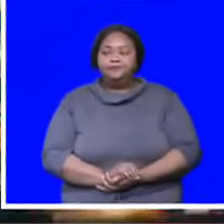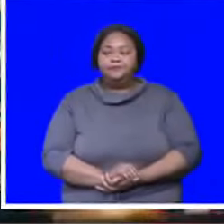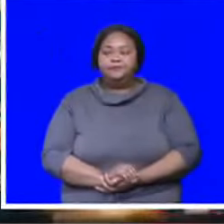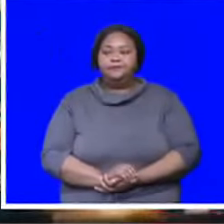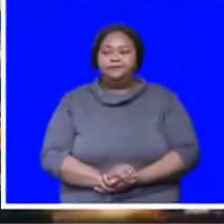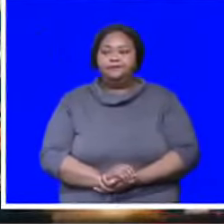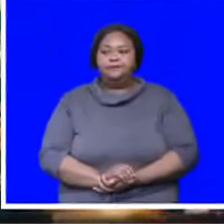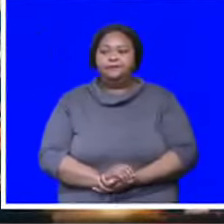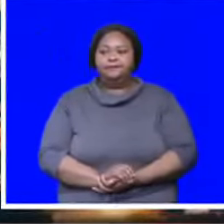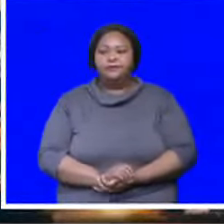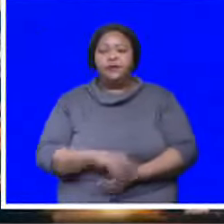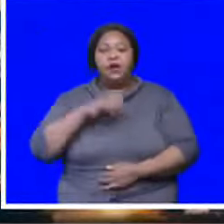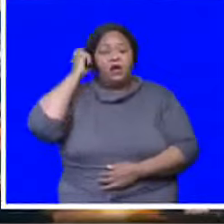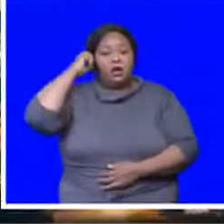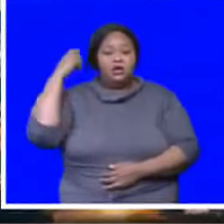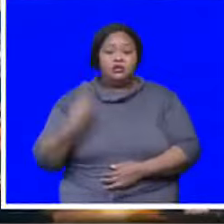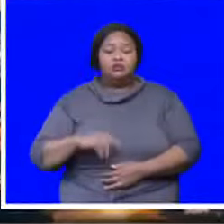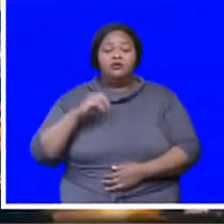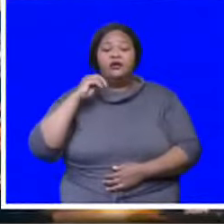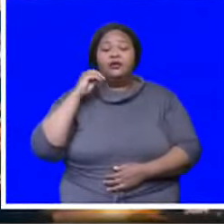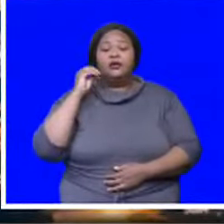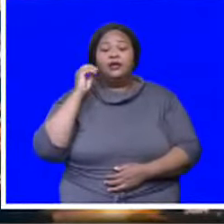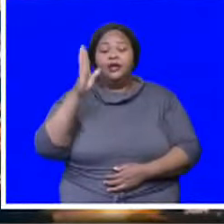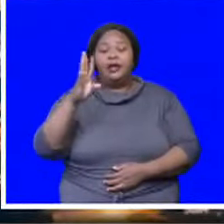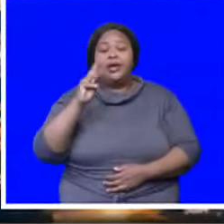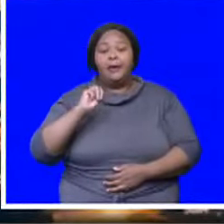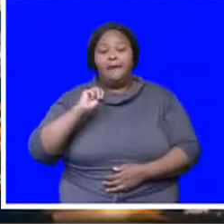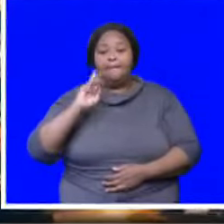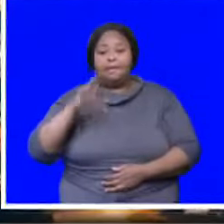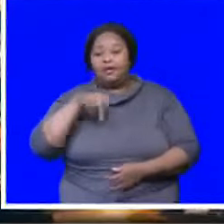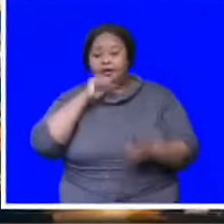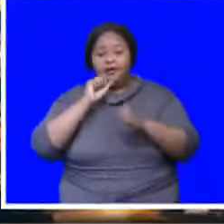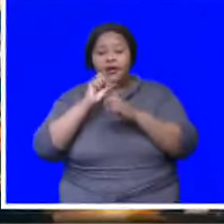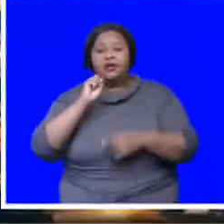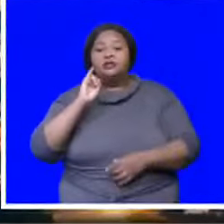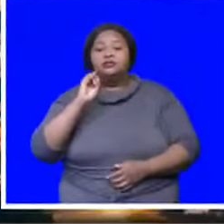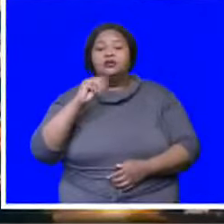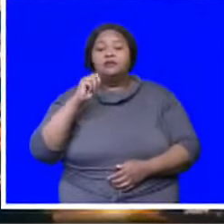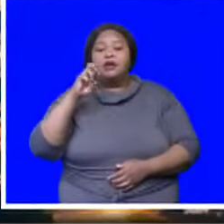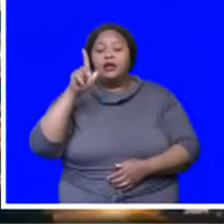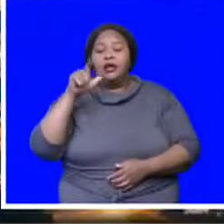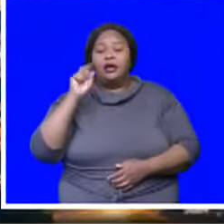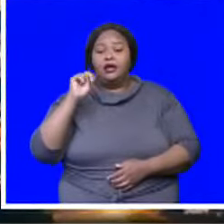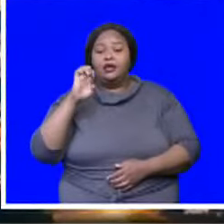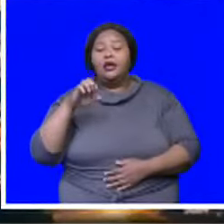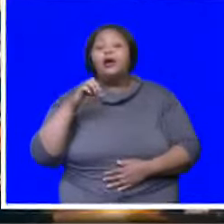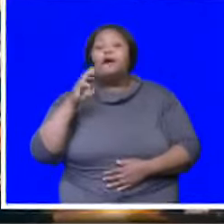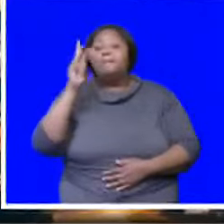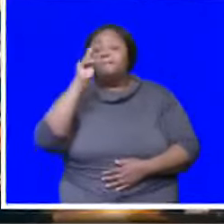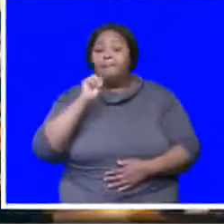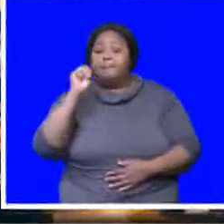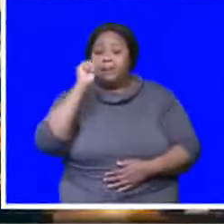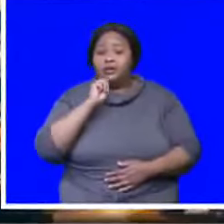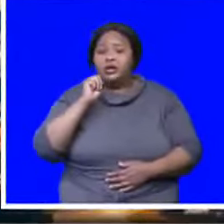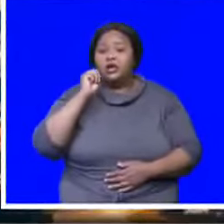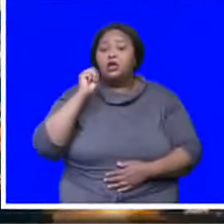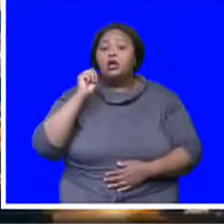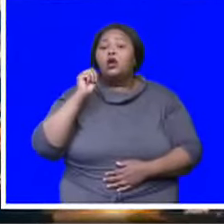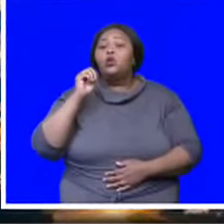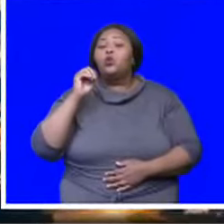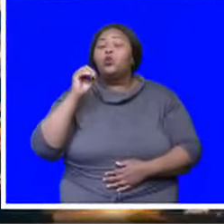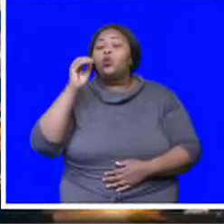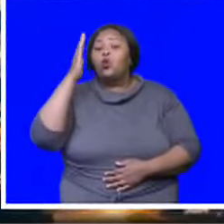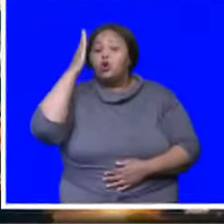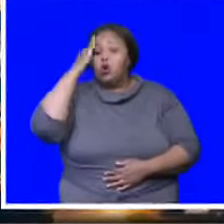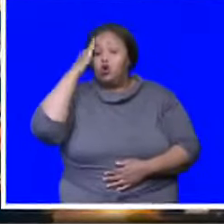Mbabane. Spofane Member of Parliament Mtutuzi Smelane will know on Monday if he still qualifies to be a member of the